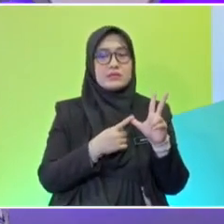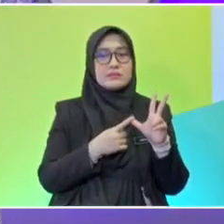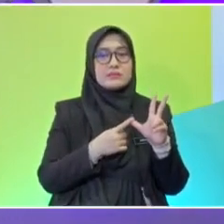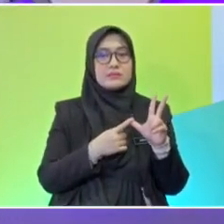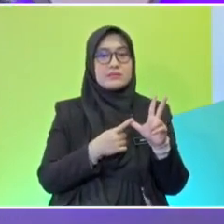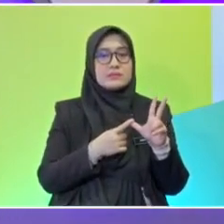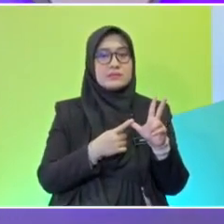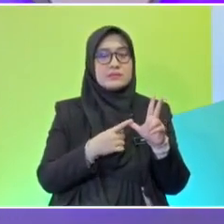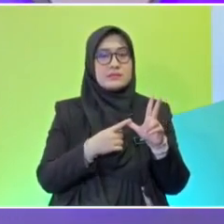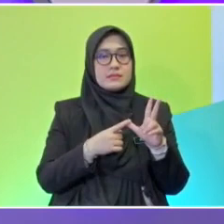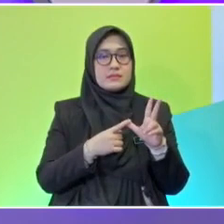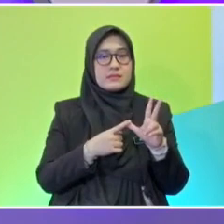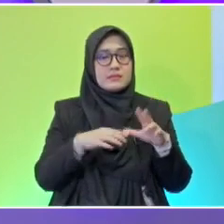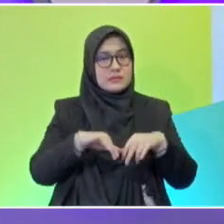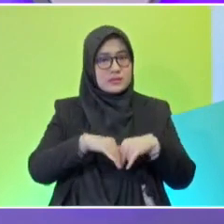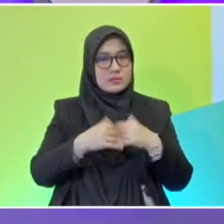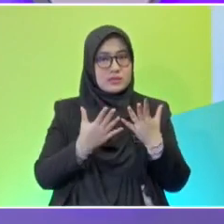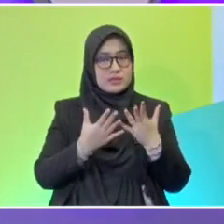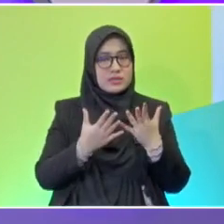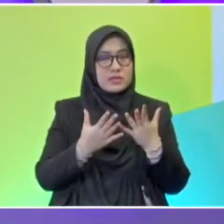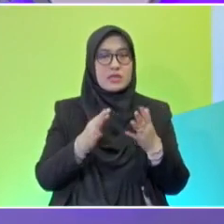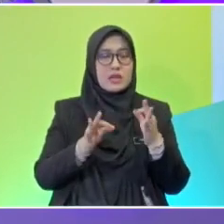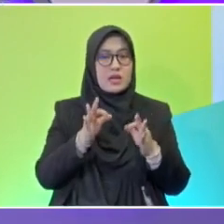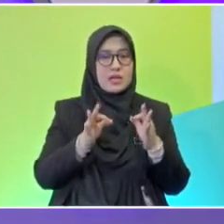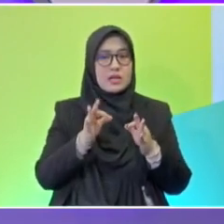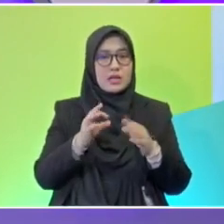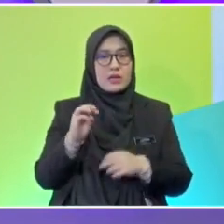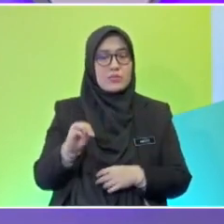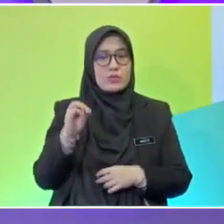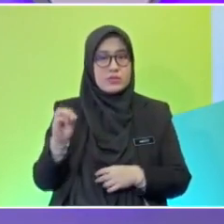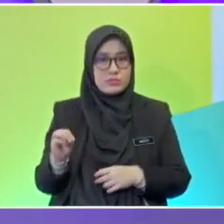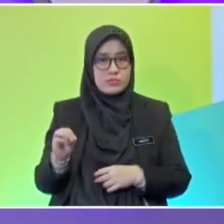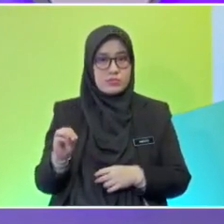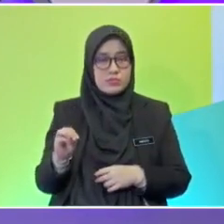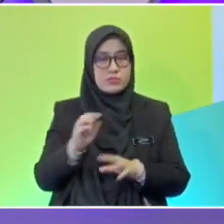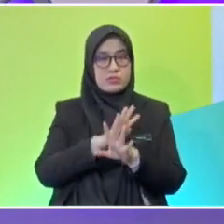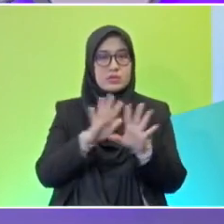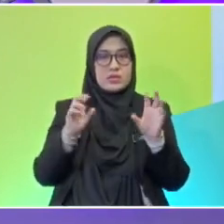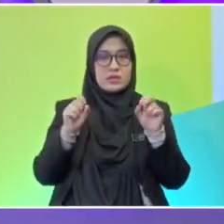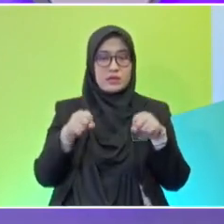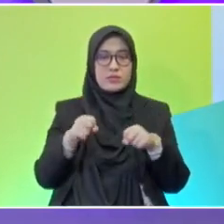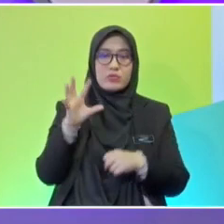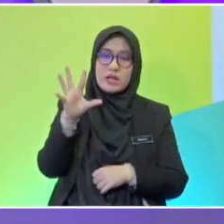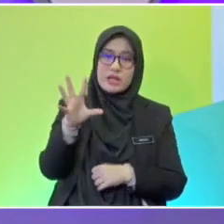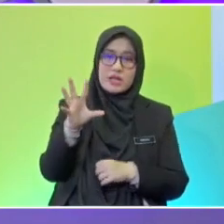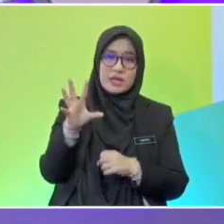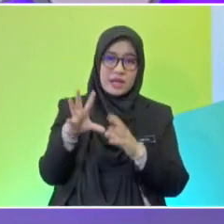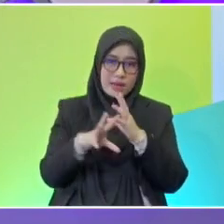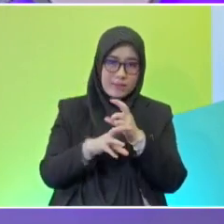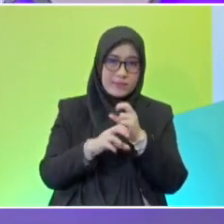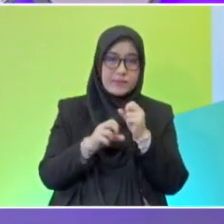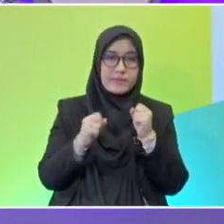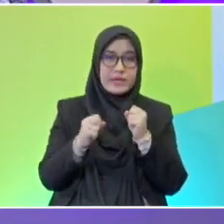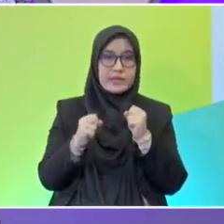if a pupil did not achieve the learning standard during the lesson when I'm assessing? Do I lower down their